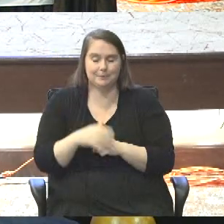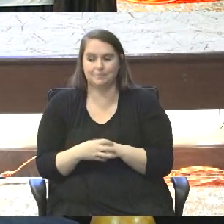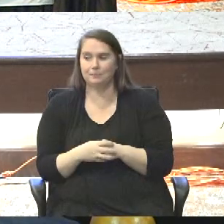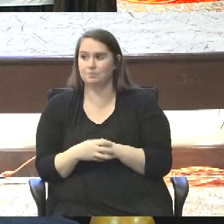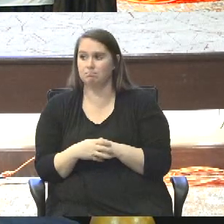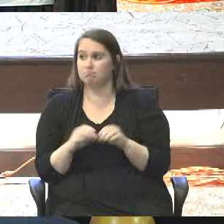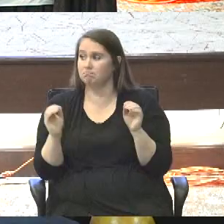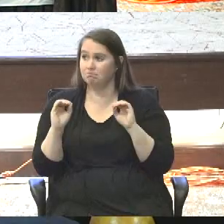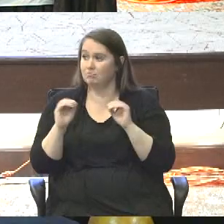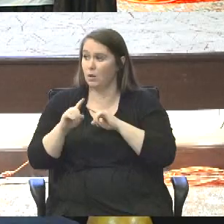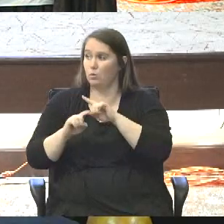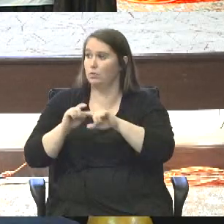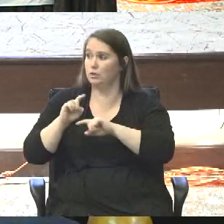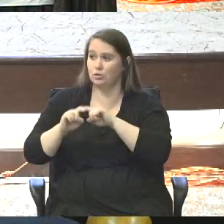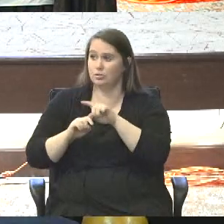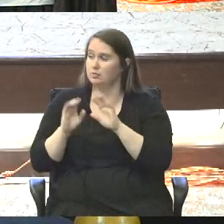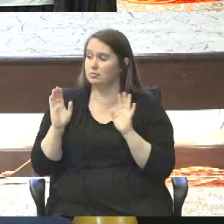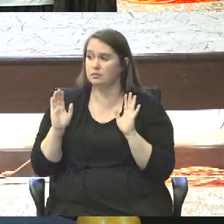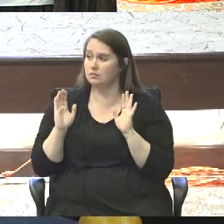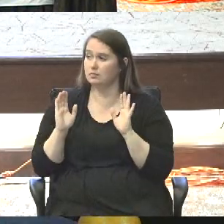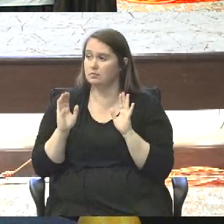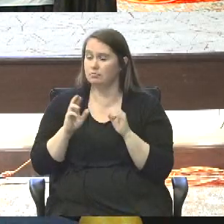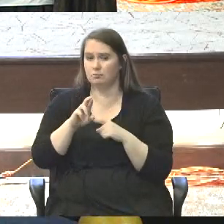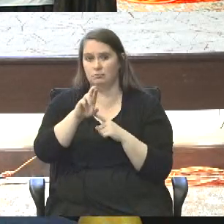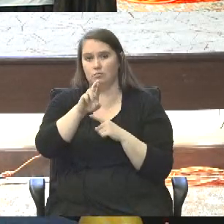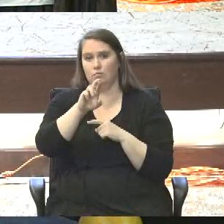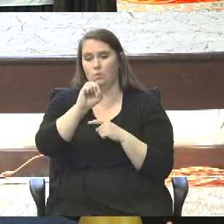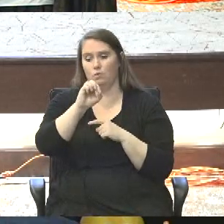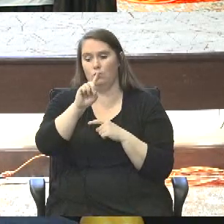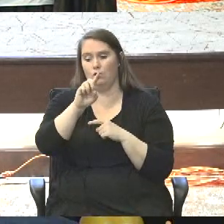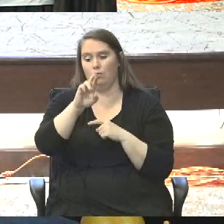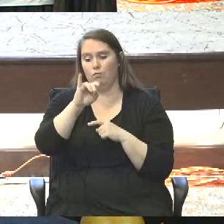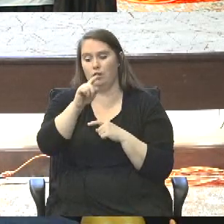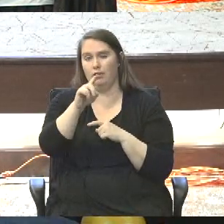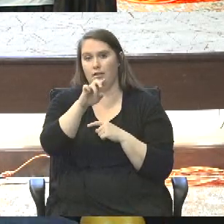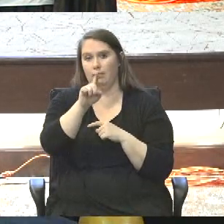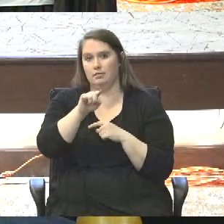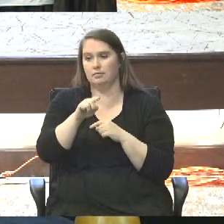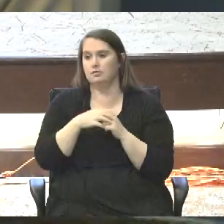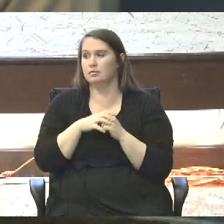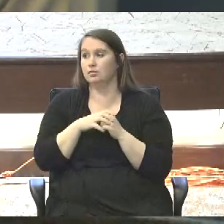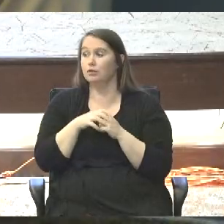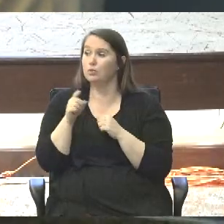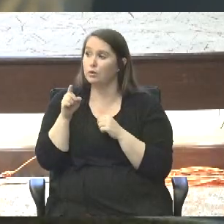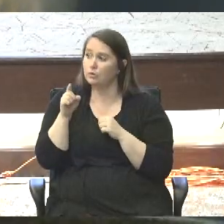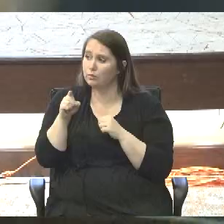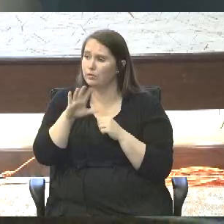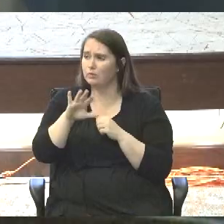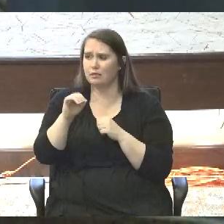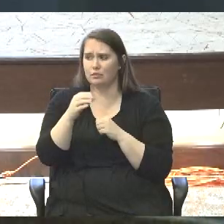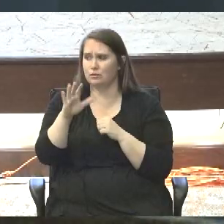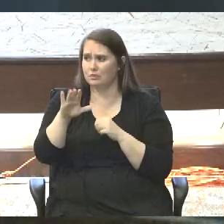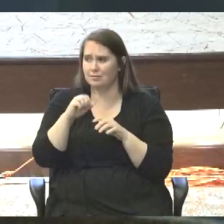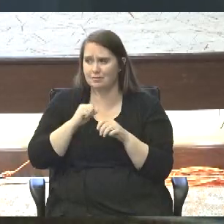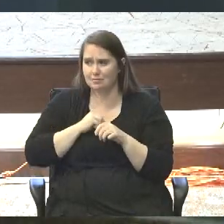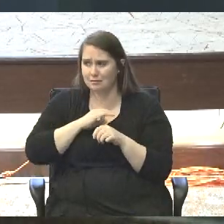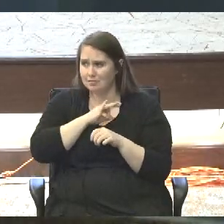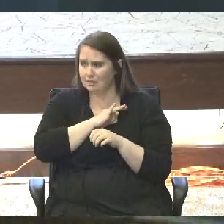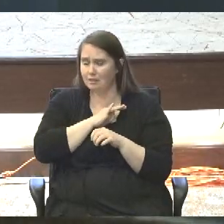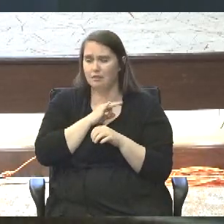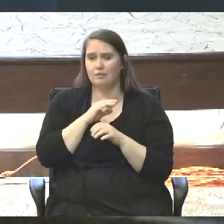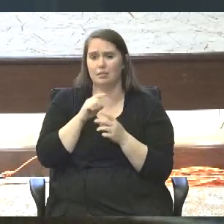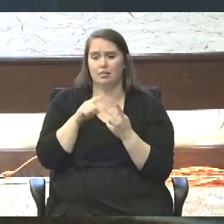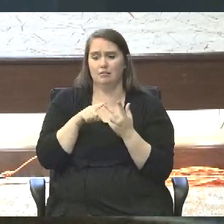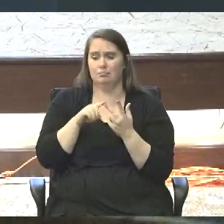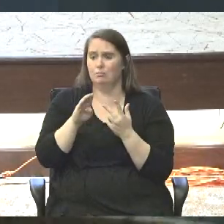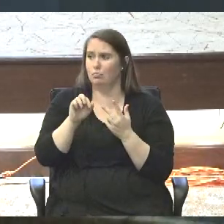No questions, Jonathan. You and your staff and Bradley have just